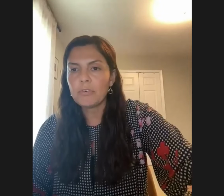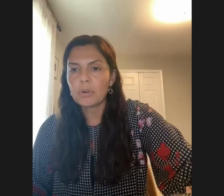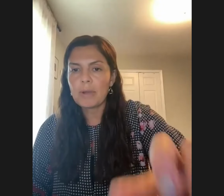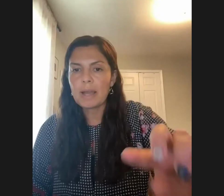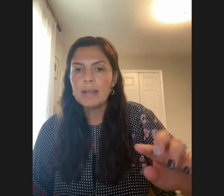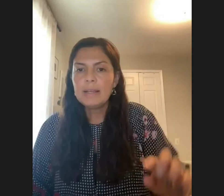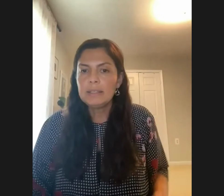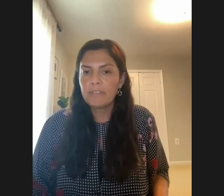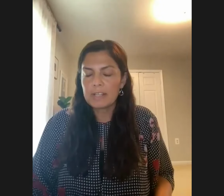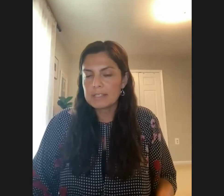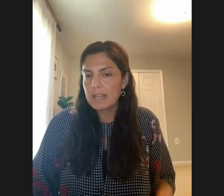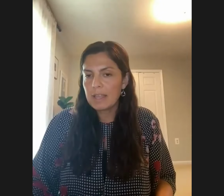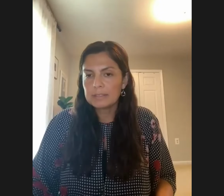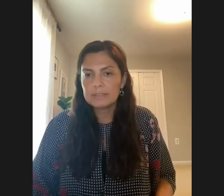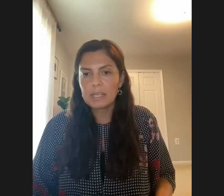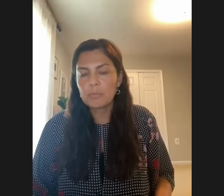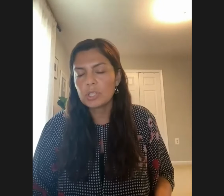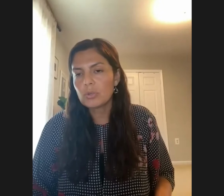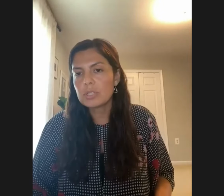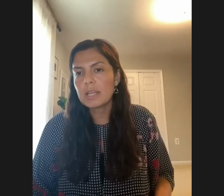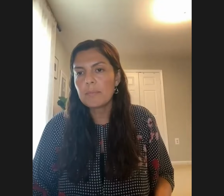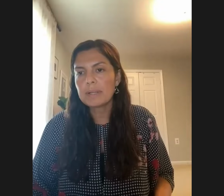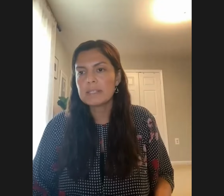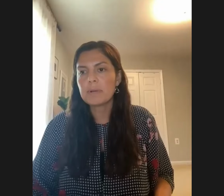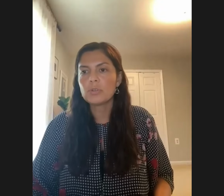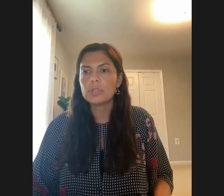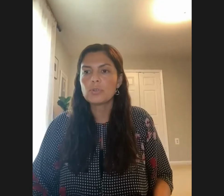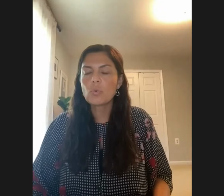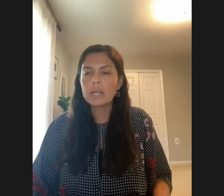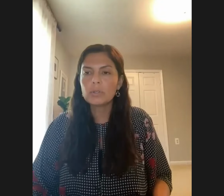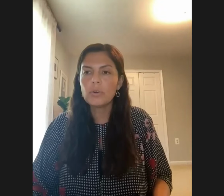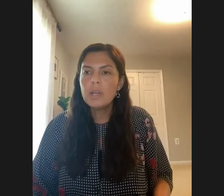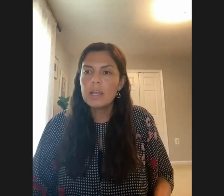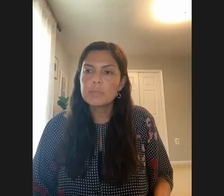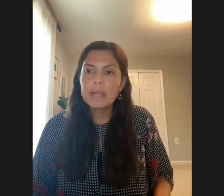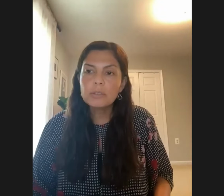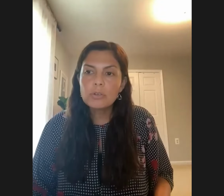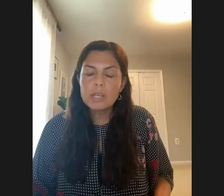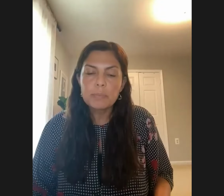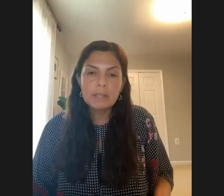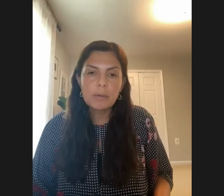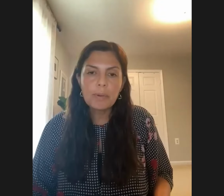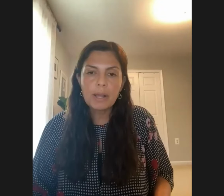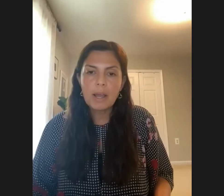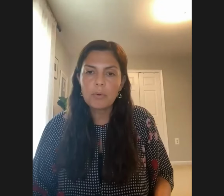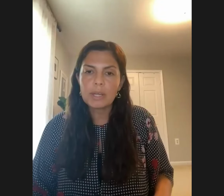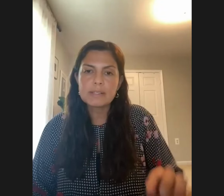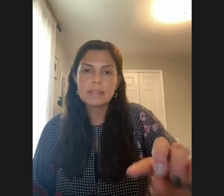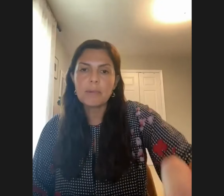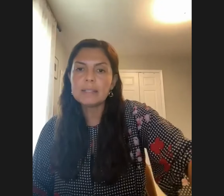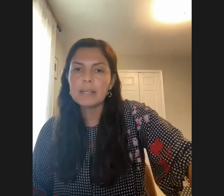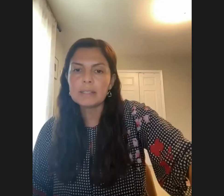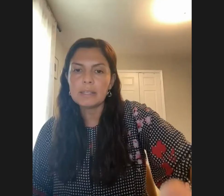set up this approach in the different regions in order to have a differentiated access and